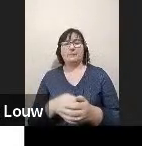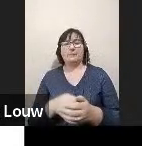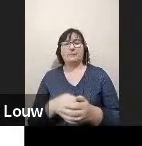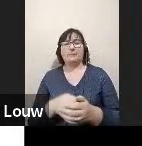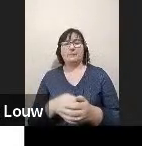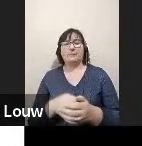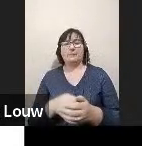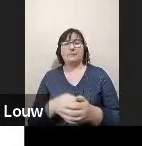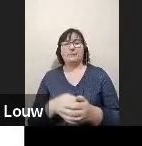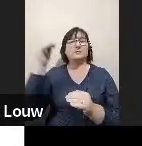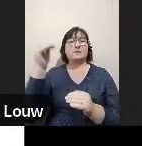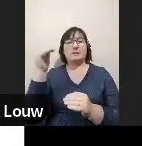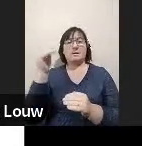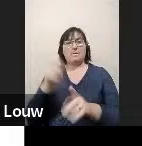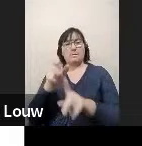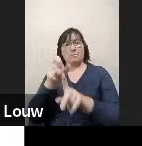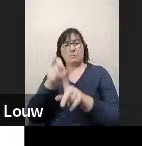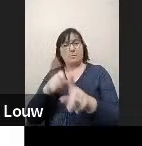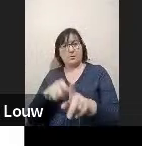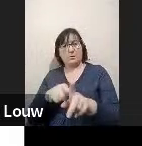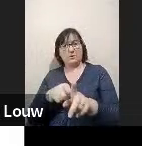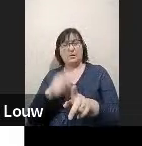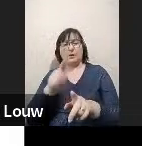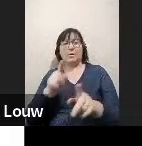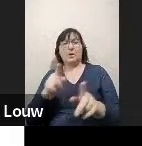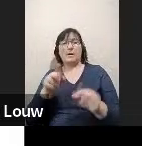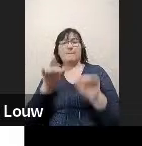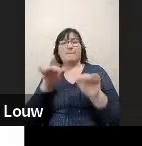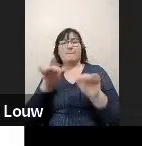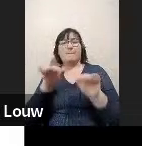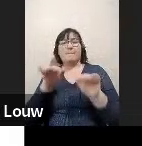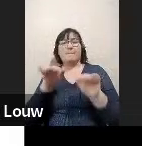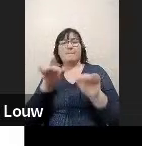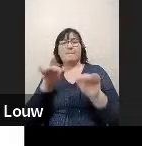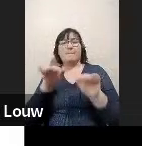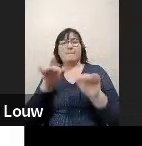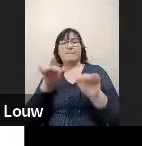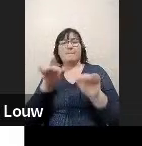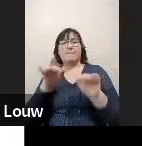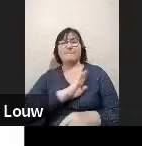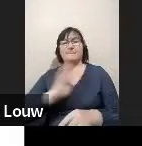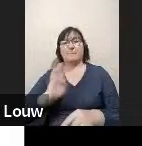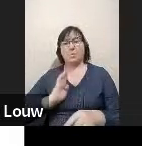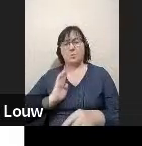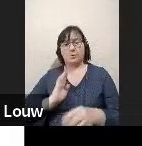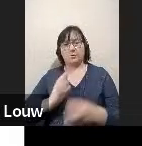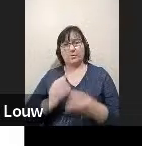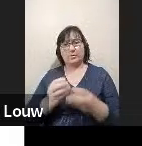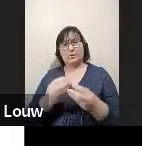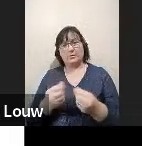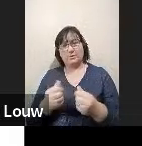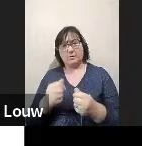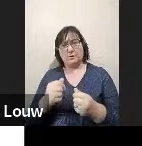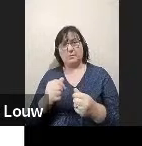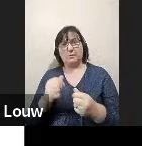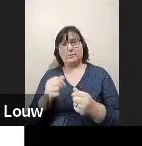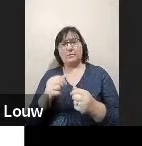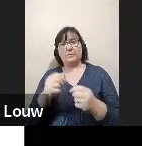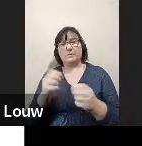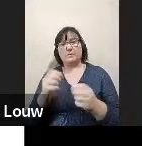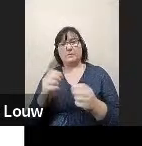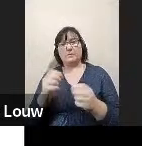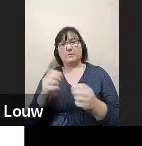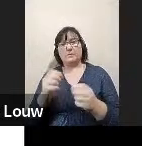as a public officer by board resolution. Okay, so this is the only scenarios that we would allow a tax practitioner to